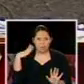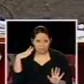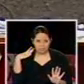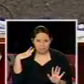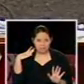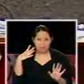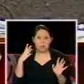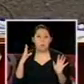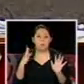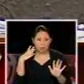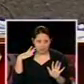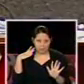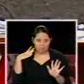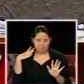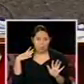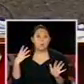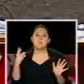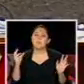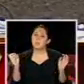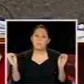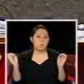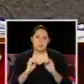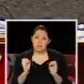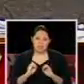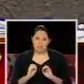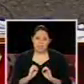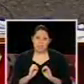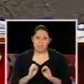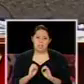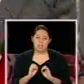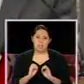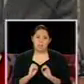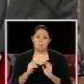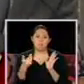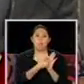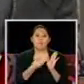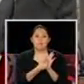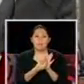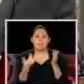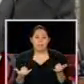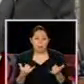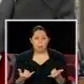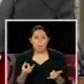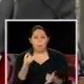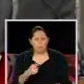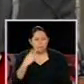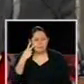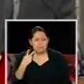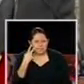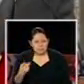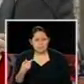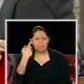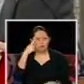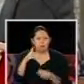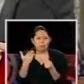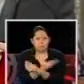of another action to impeach two other justices. Yes, Your Counsel, Honor. Where did you get that information? The